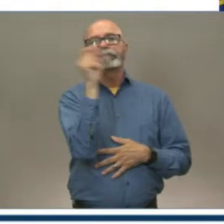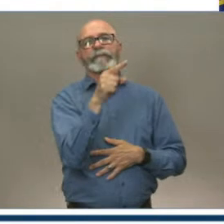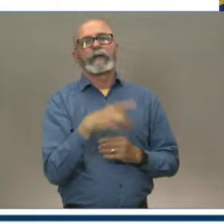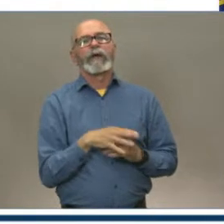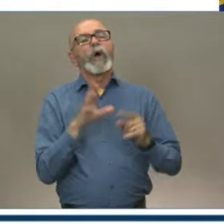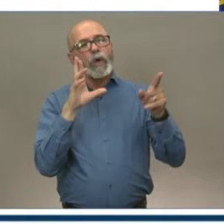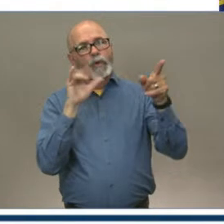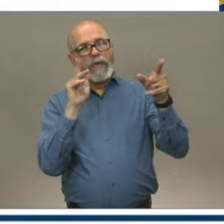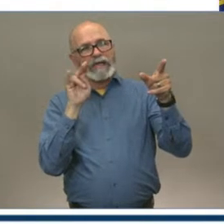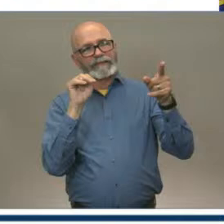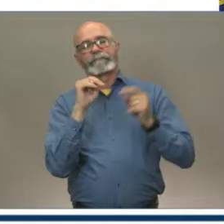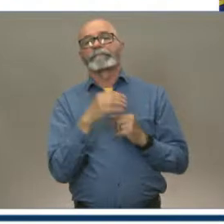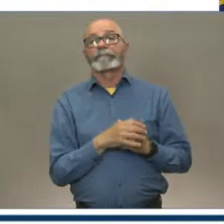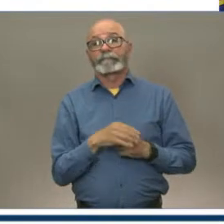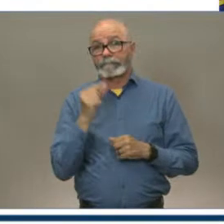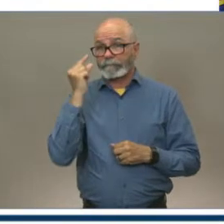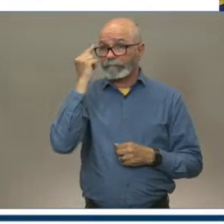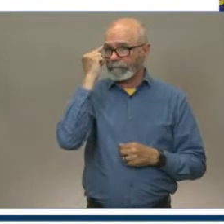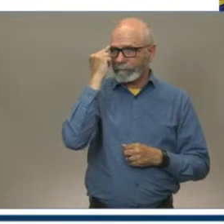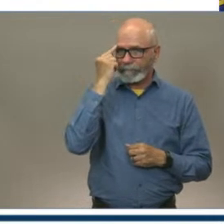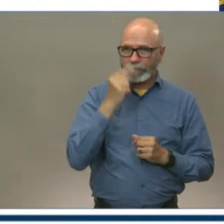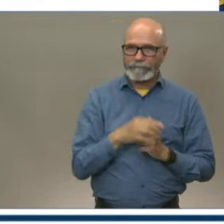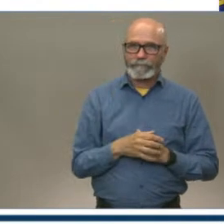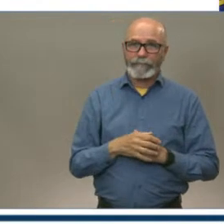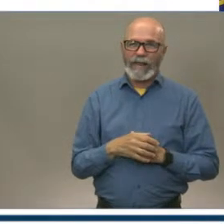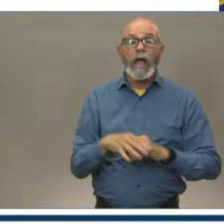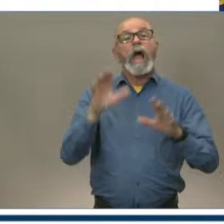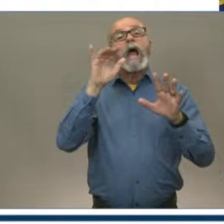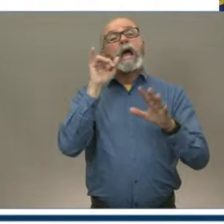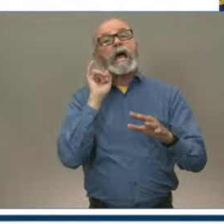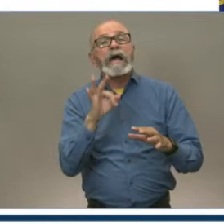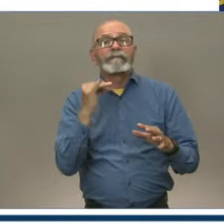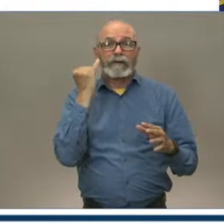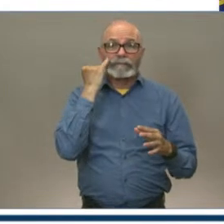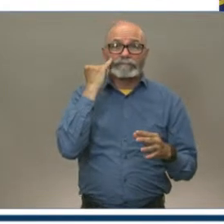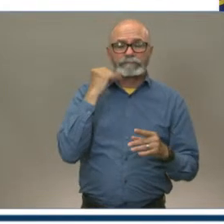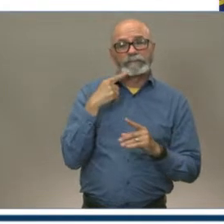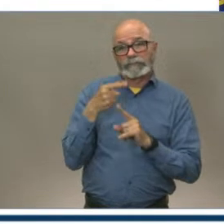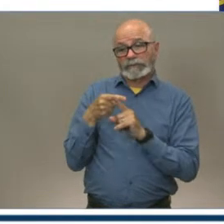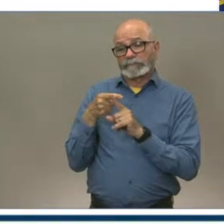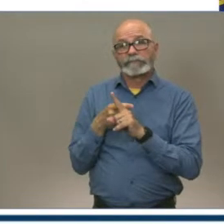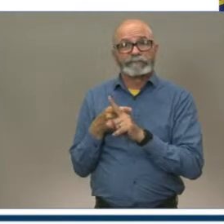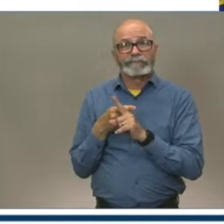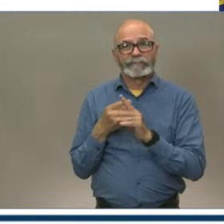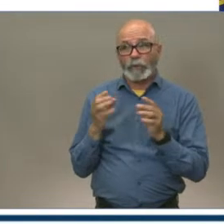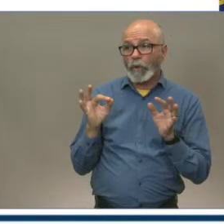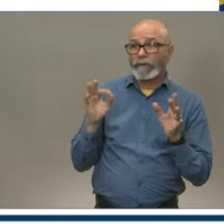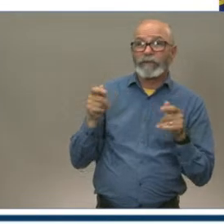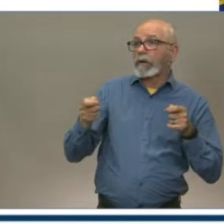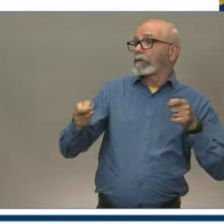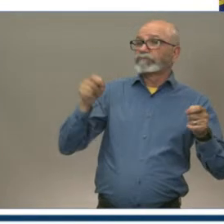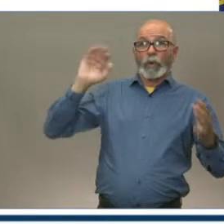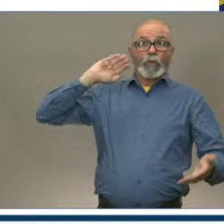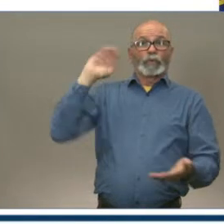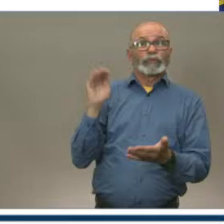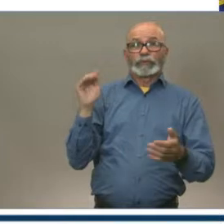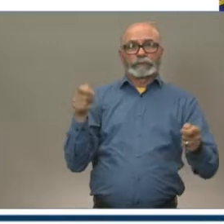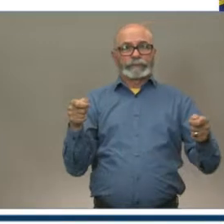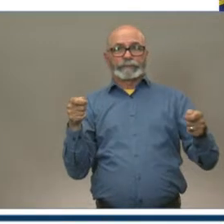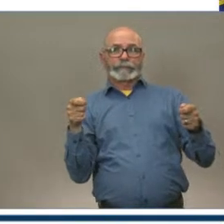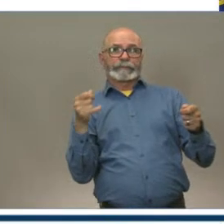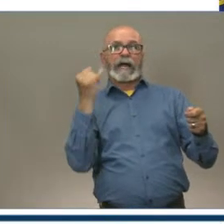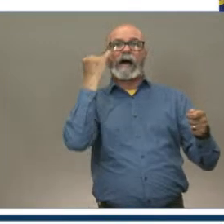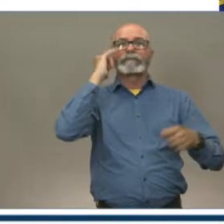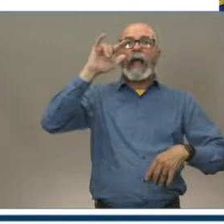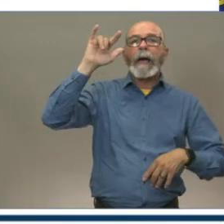We're assuming now that we can get things under control within the next month or so because we're supposed to be having new airlines coming in and new business. And I'm